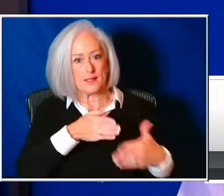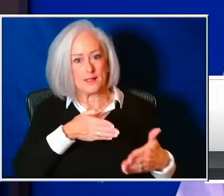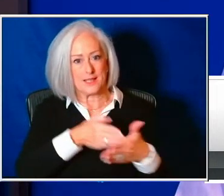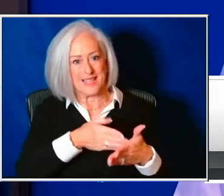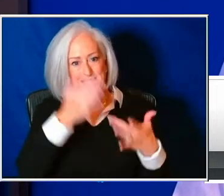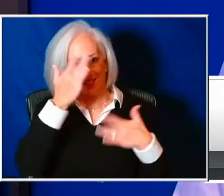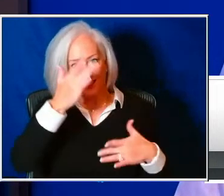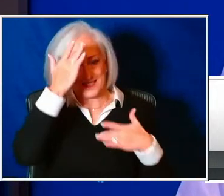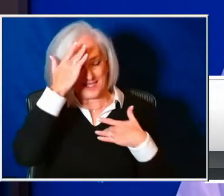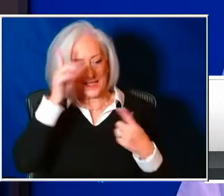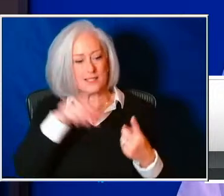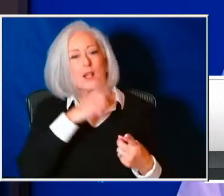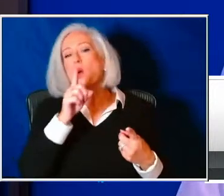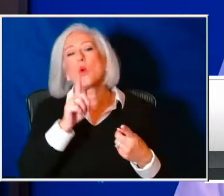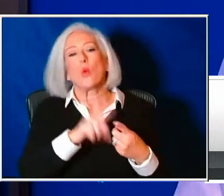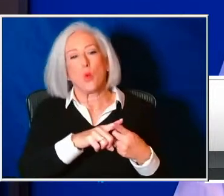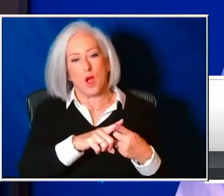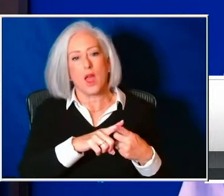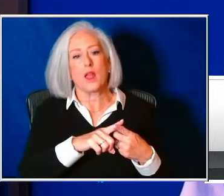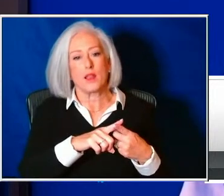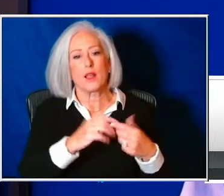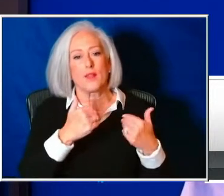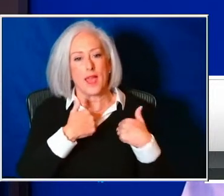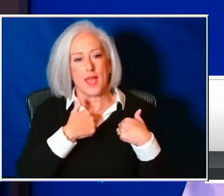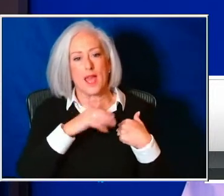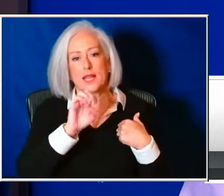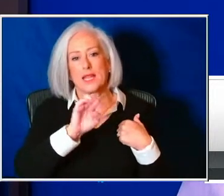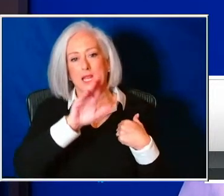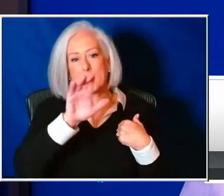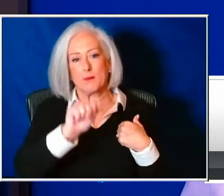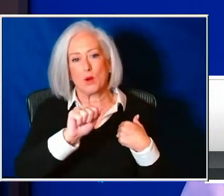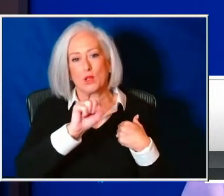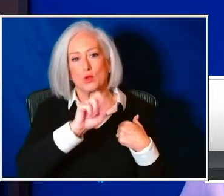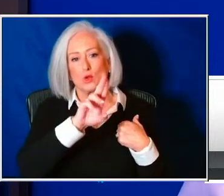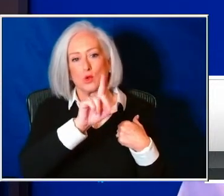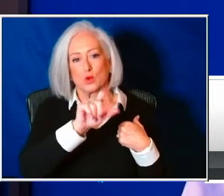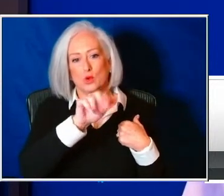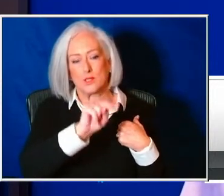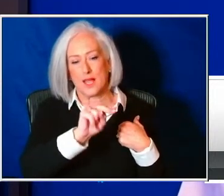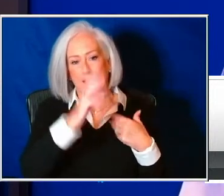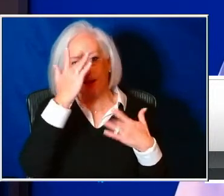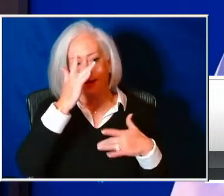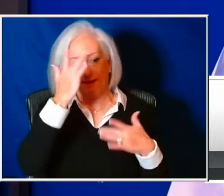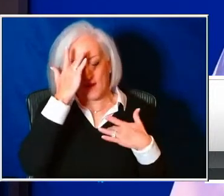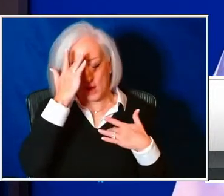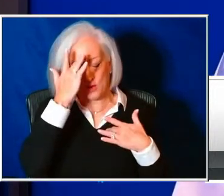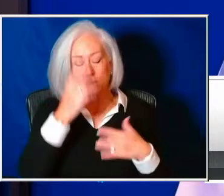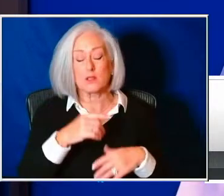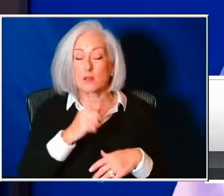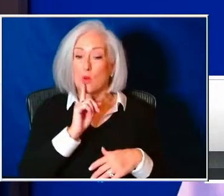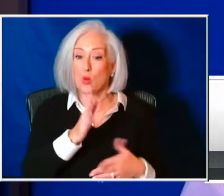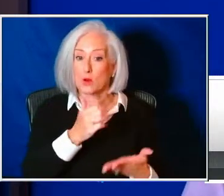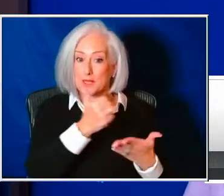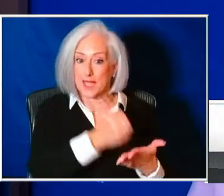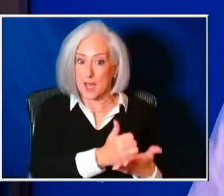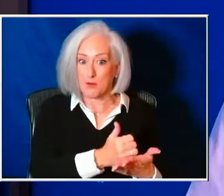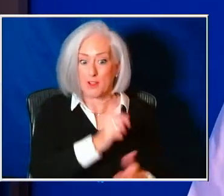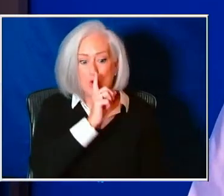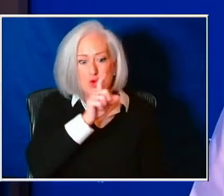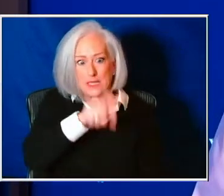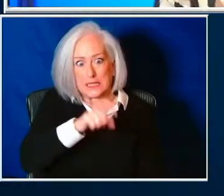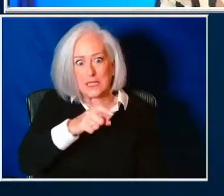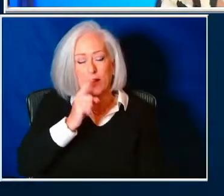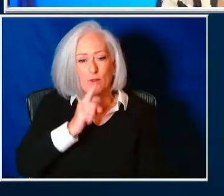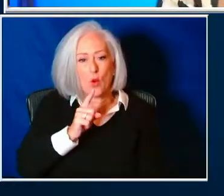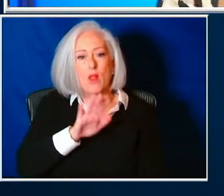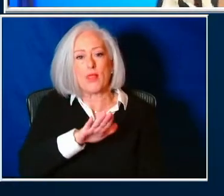with Ebola Sudan virus. This will be very helpful and especially, very needed for that area. So very good